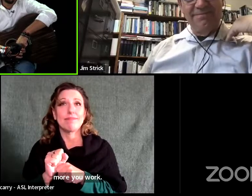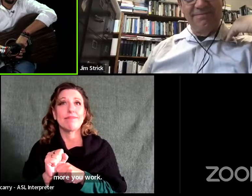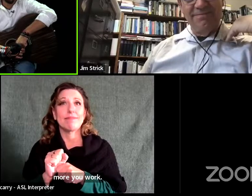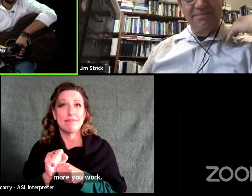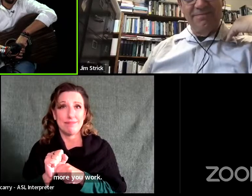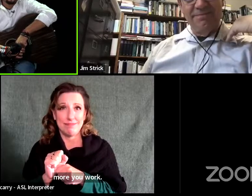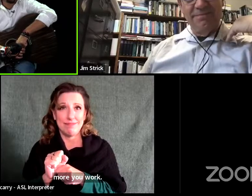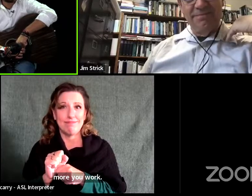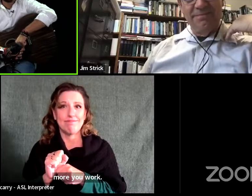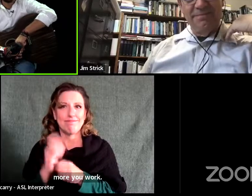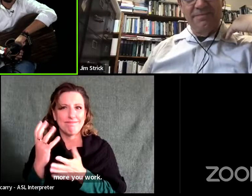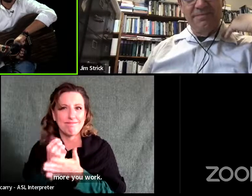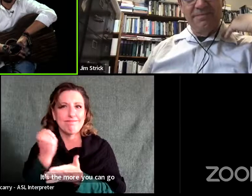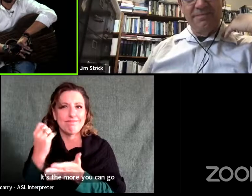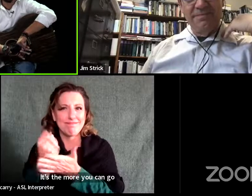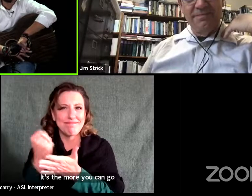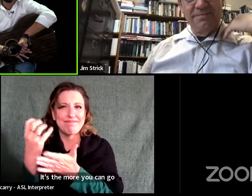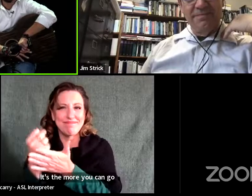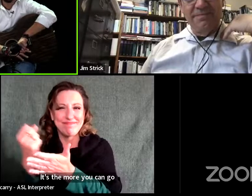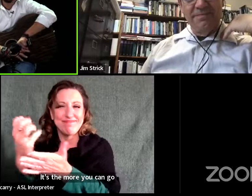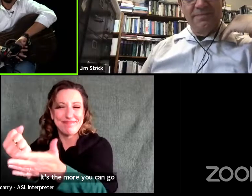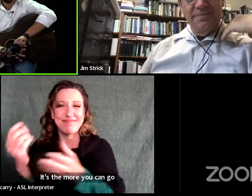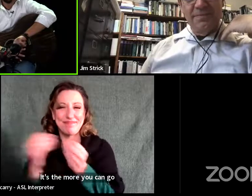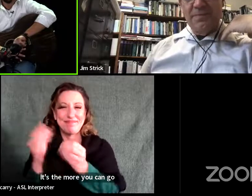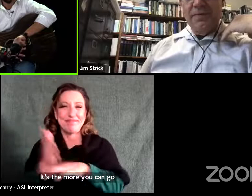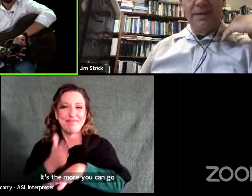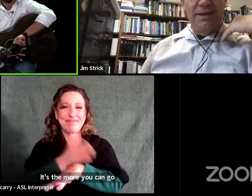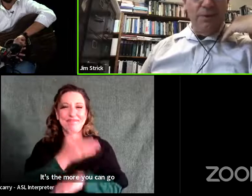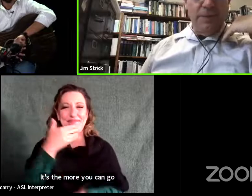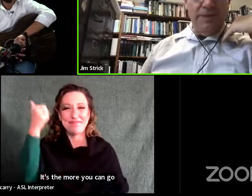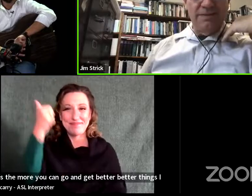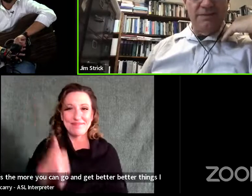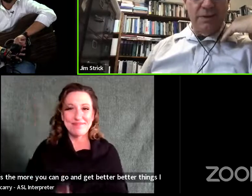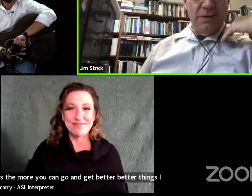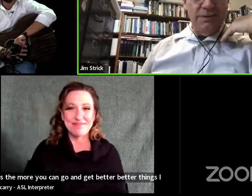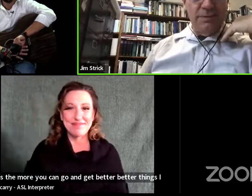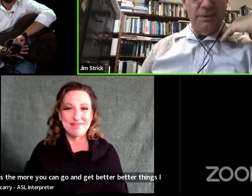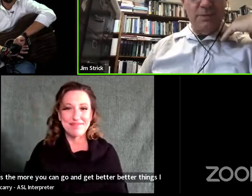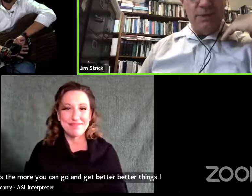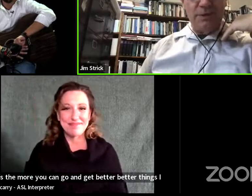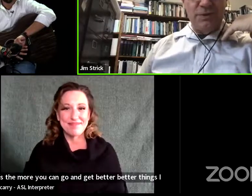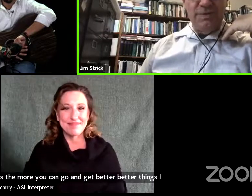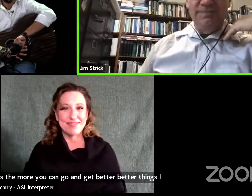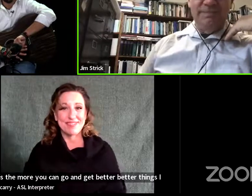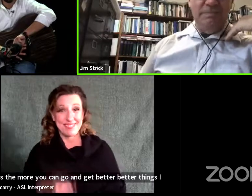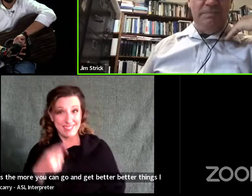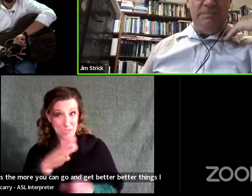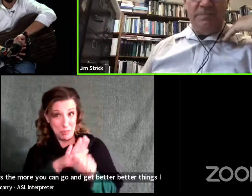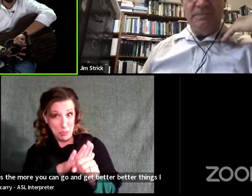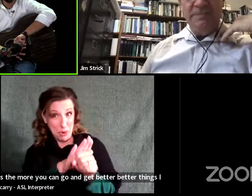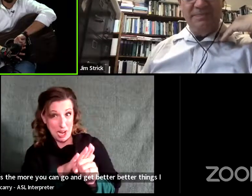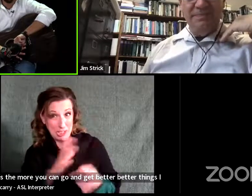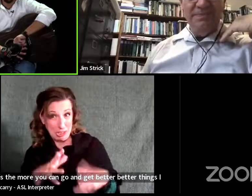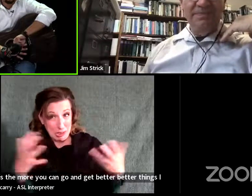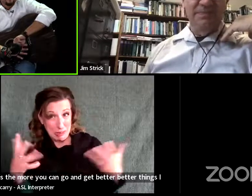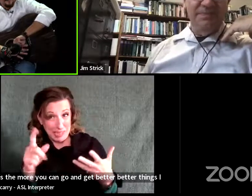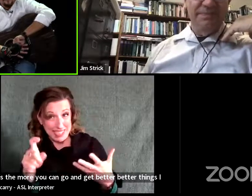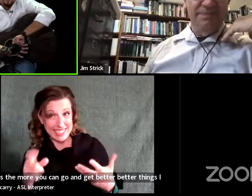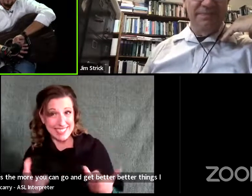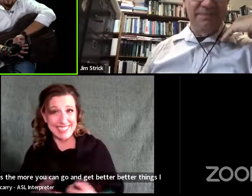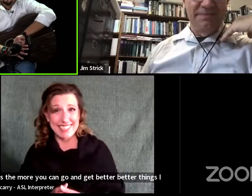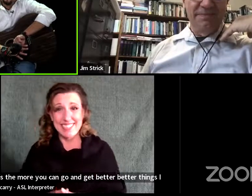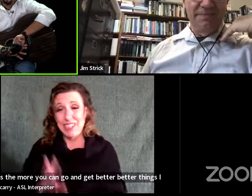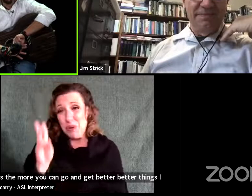go and get better things. I hope that doesn't feel like too much pressure.